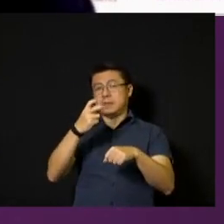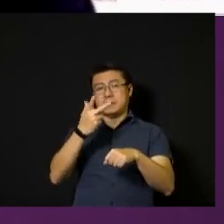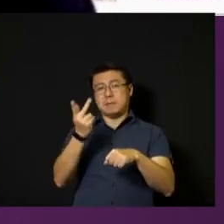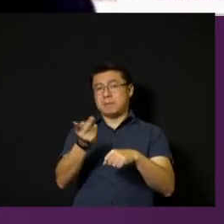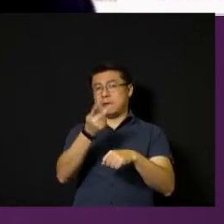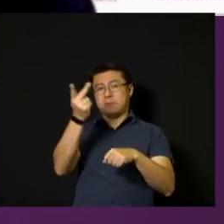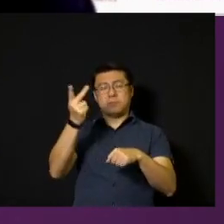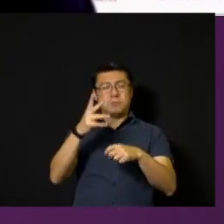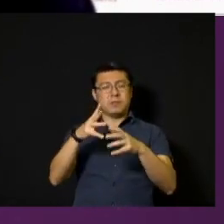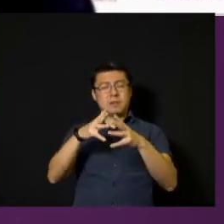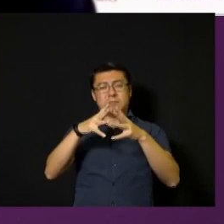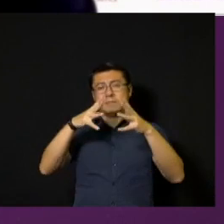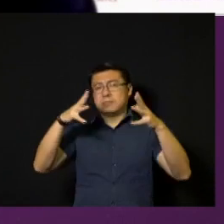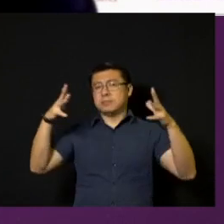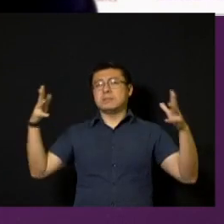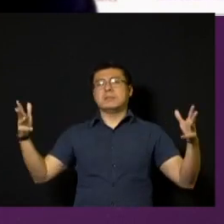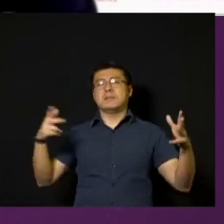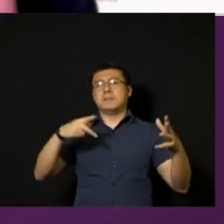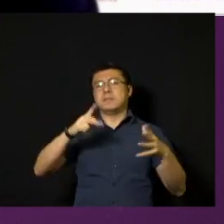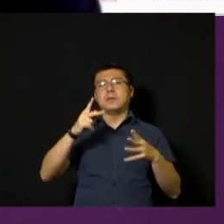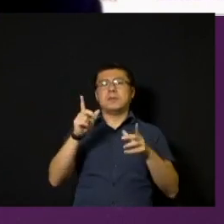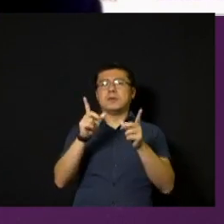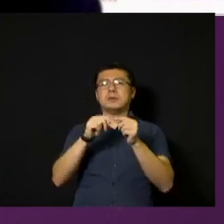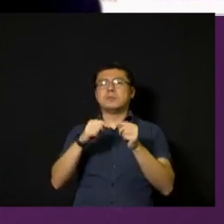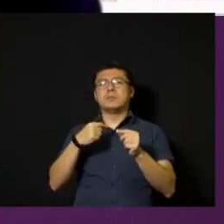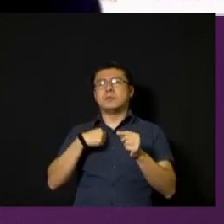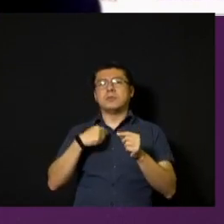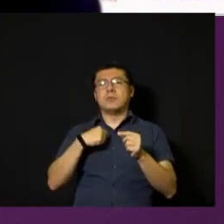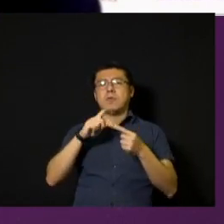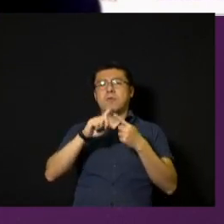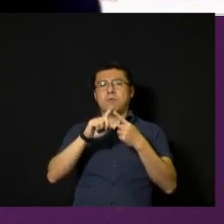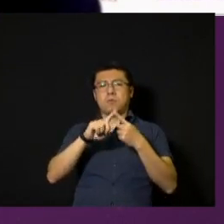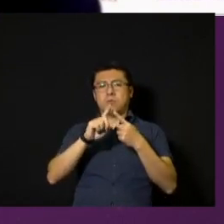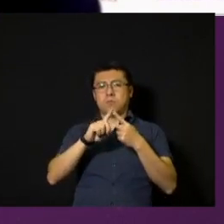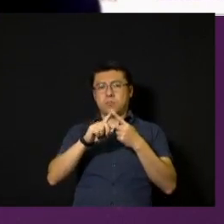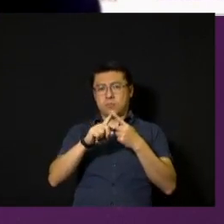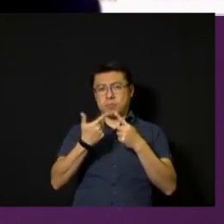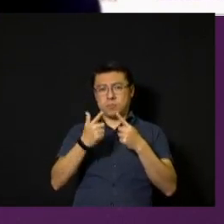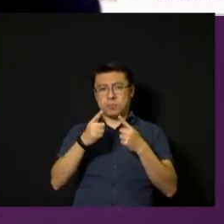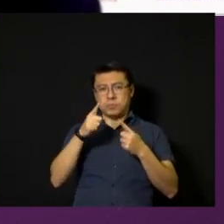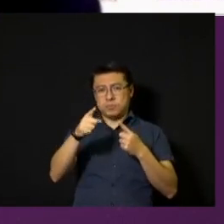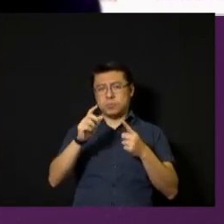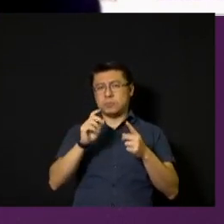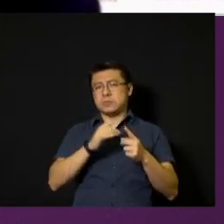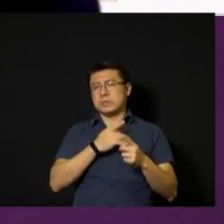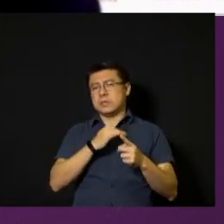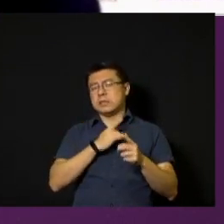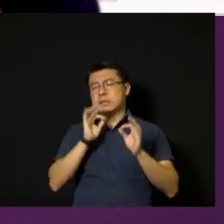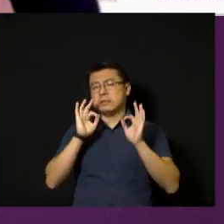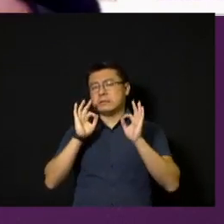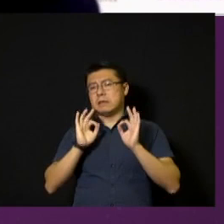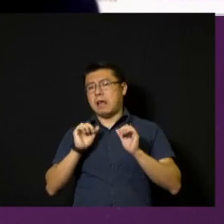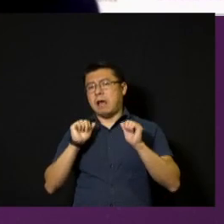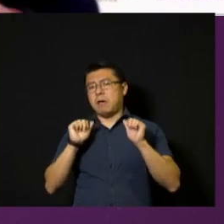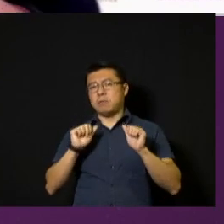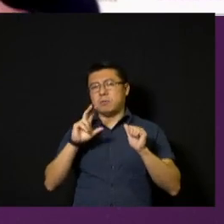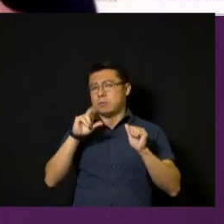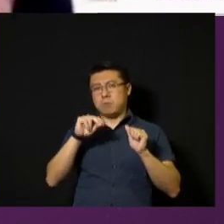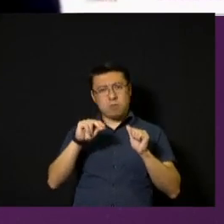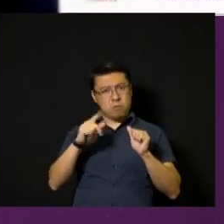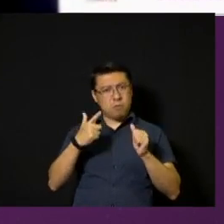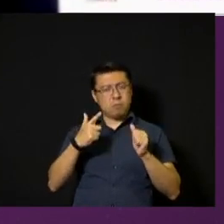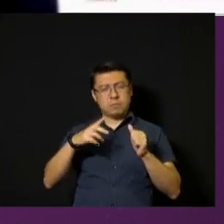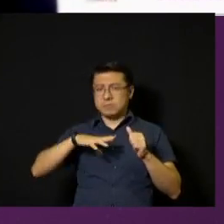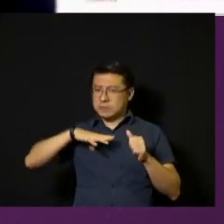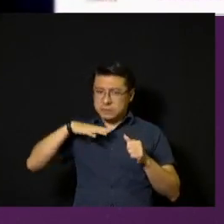lot to explain this in a nutshell. It's a group of things. Number one, wanted to leave your comfort area. If you